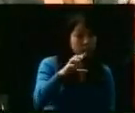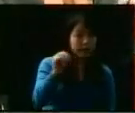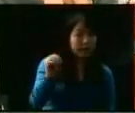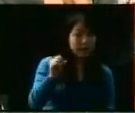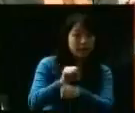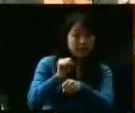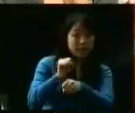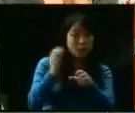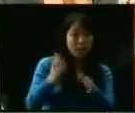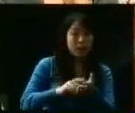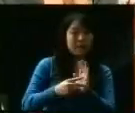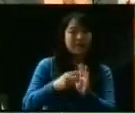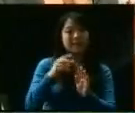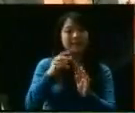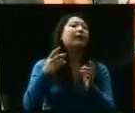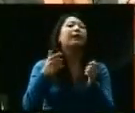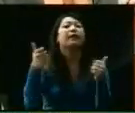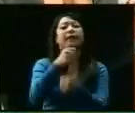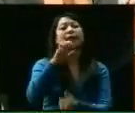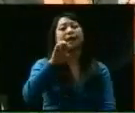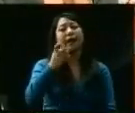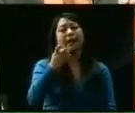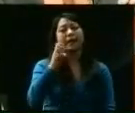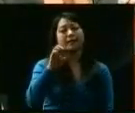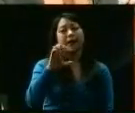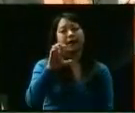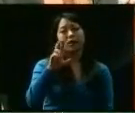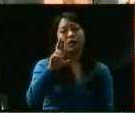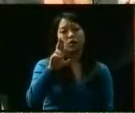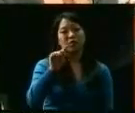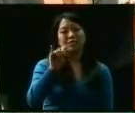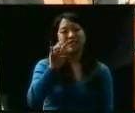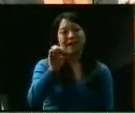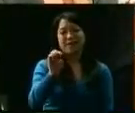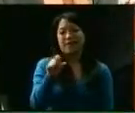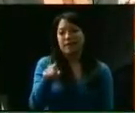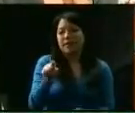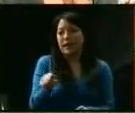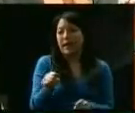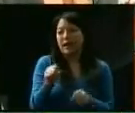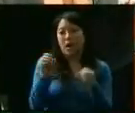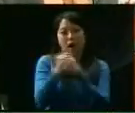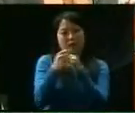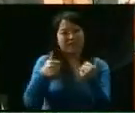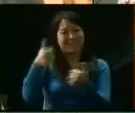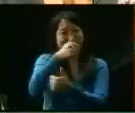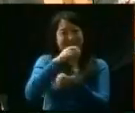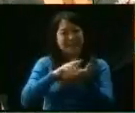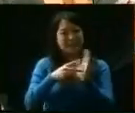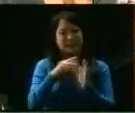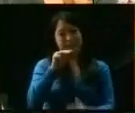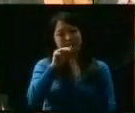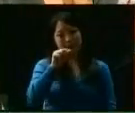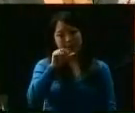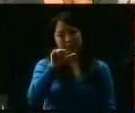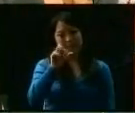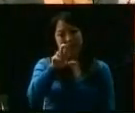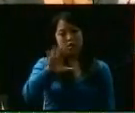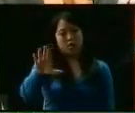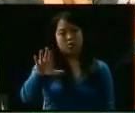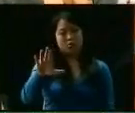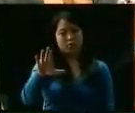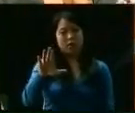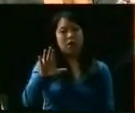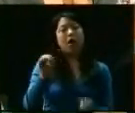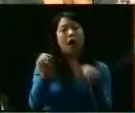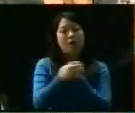in the executive branch or any other branch of government, he can approach either the office holder, in our case that would be the mayor's office, come to Dr.